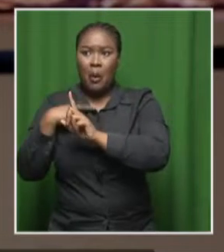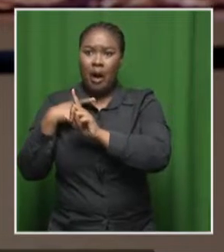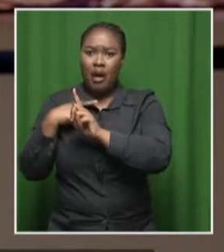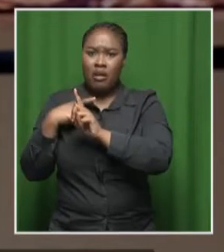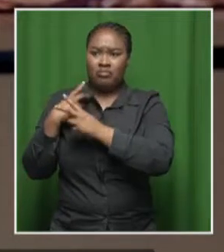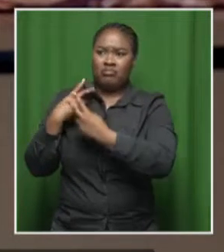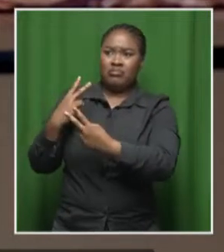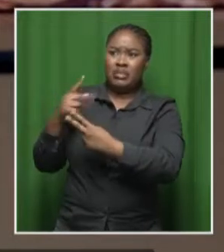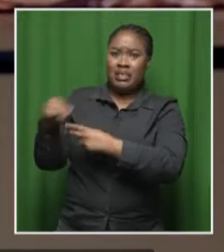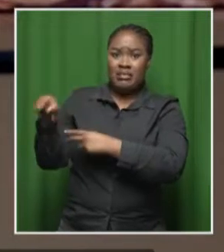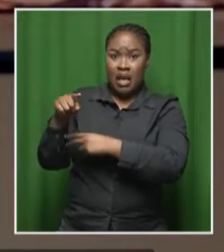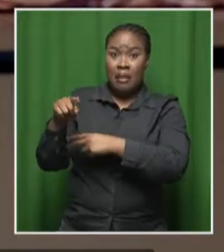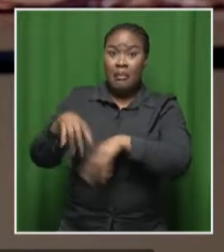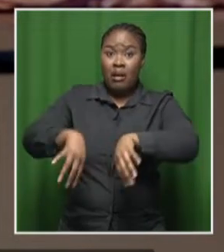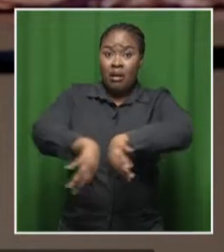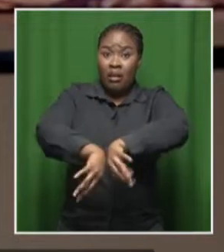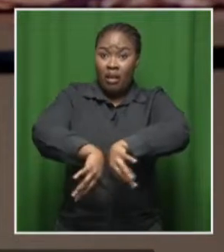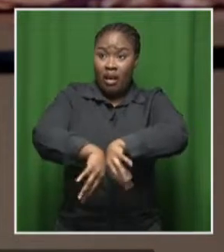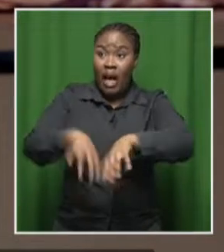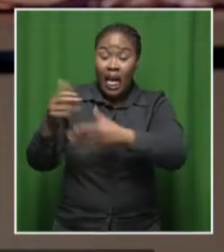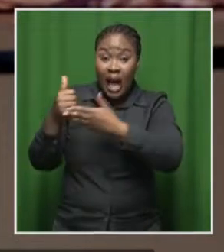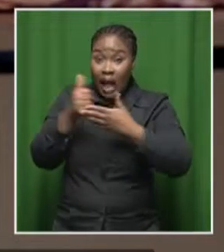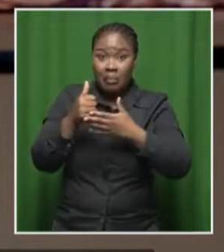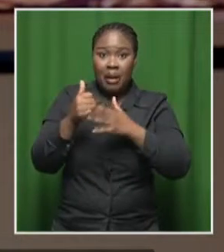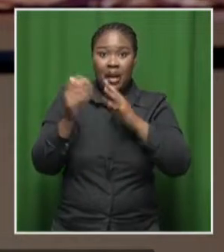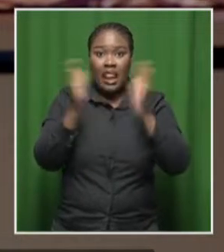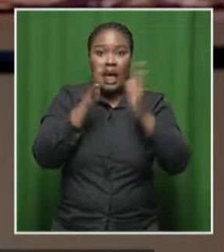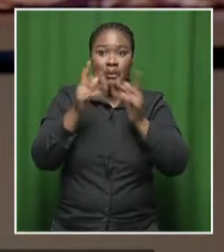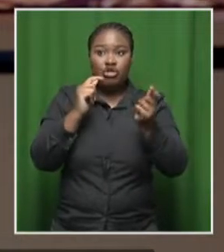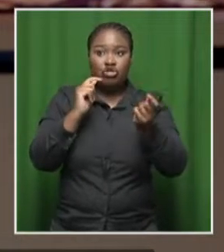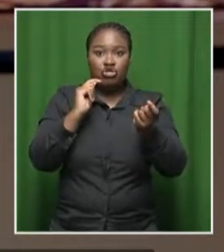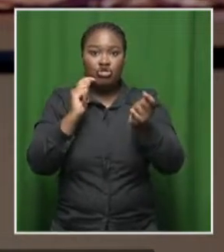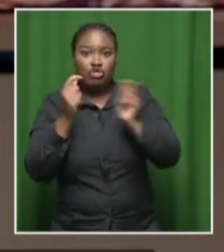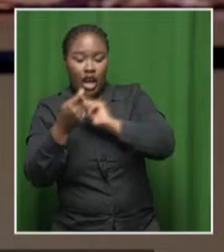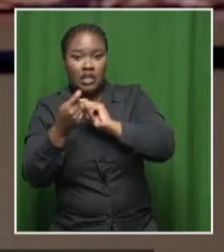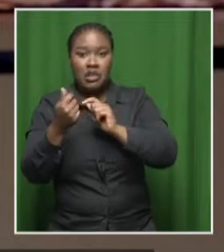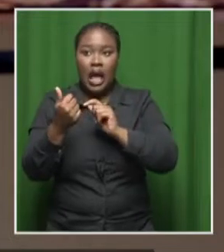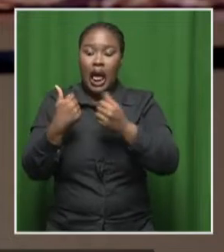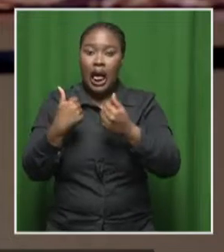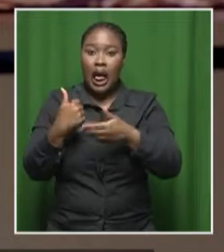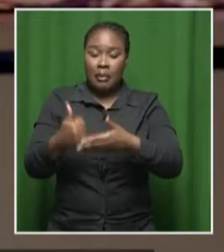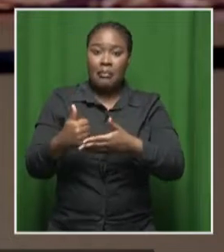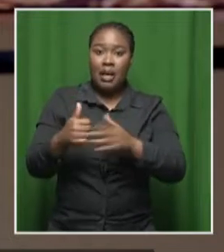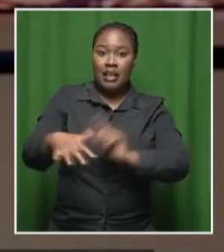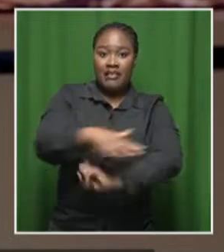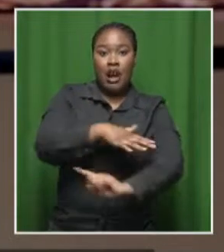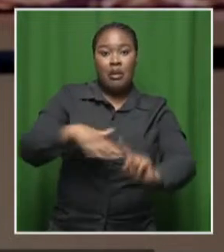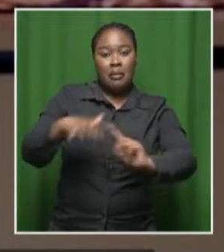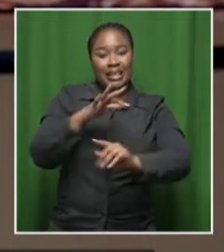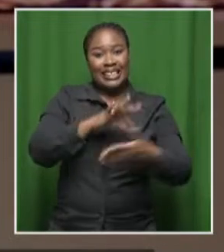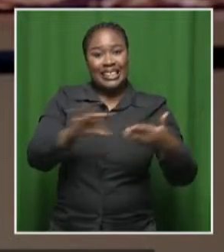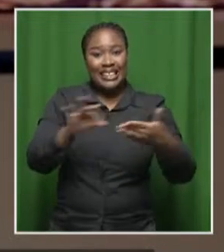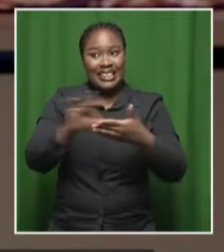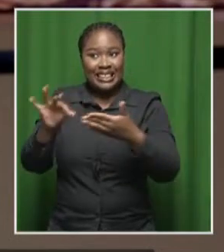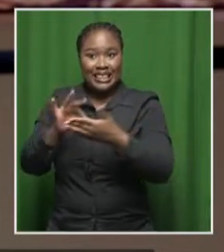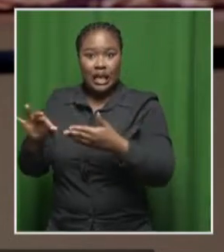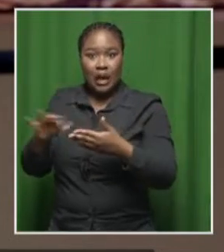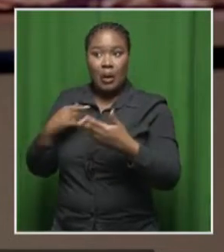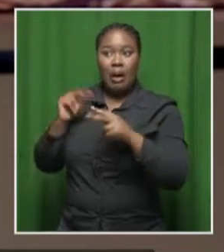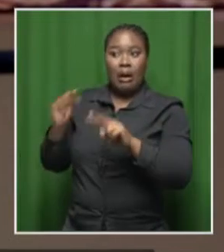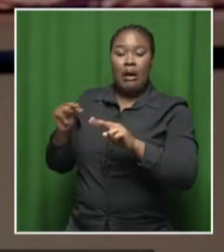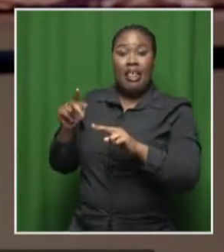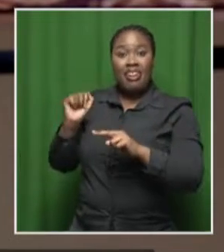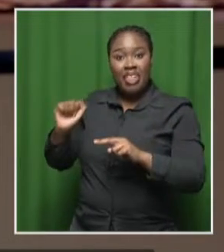our only mitigation of climate change in our ordinary households, and people who we're very familiar with in our suburbs. And we trace